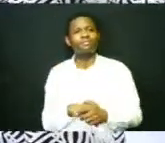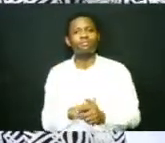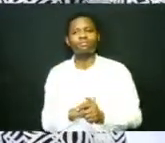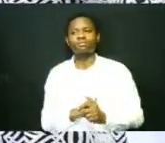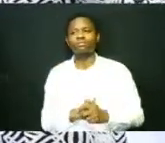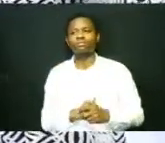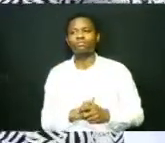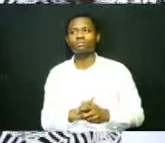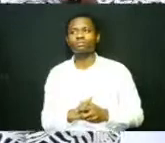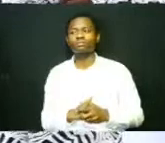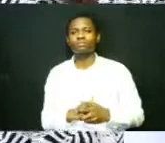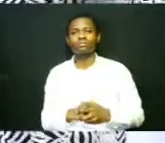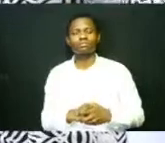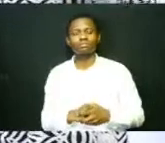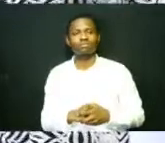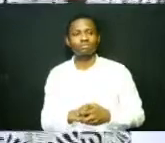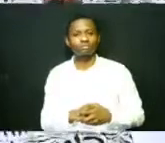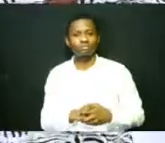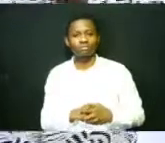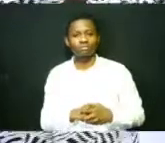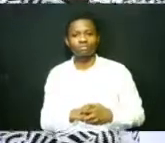If you read